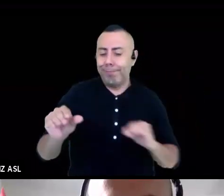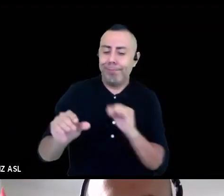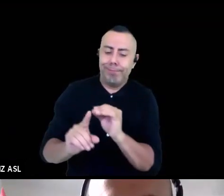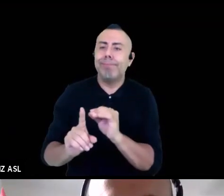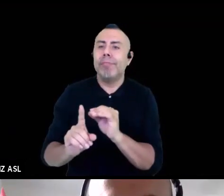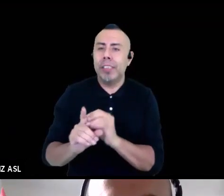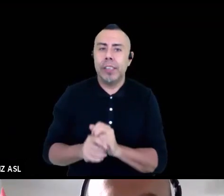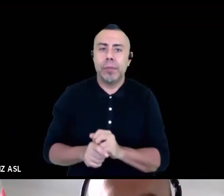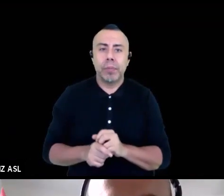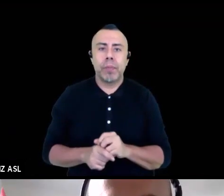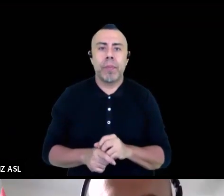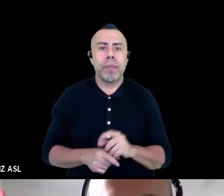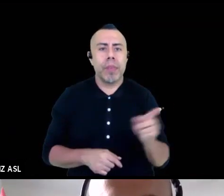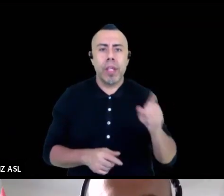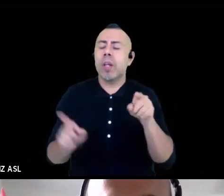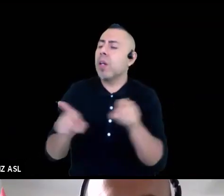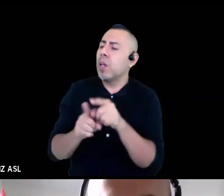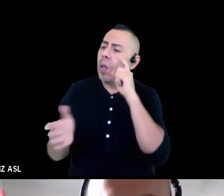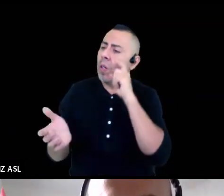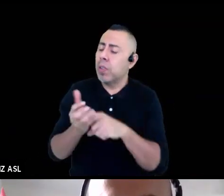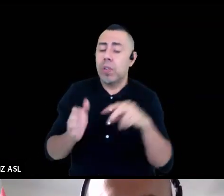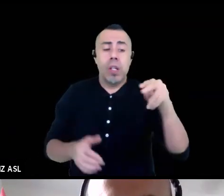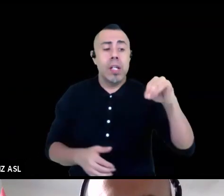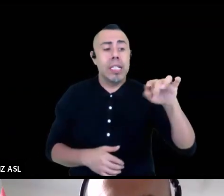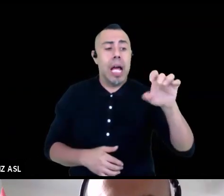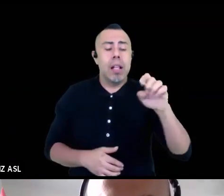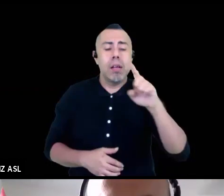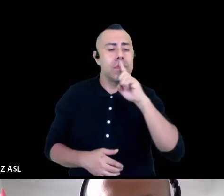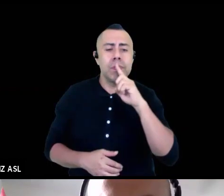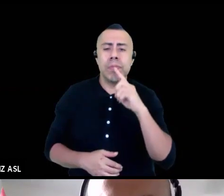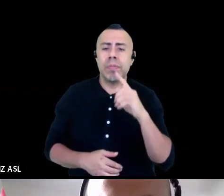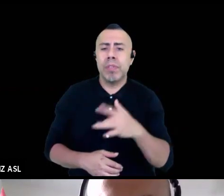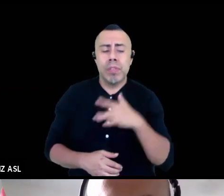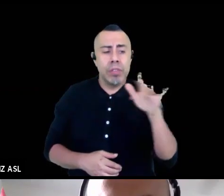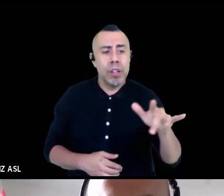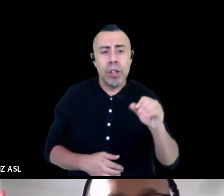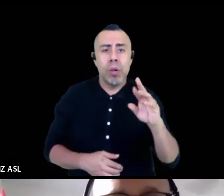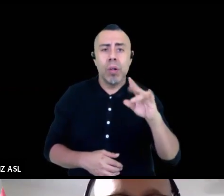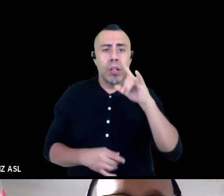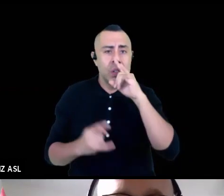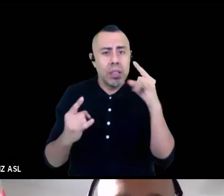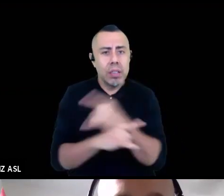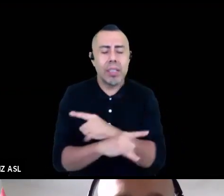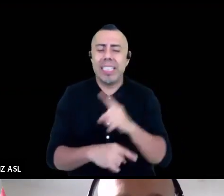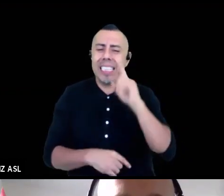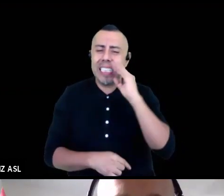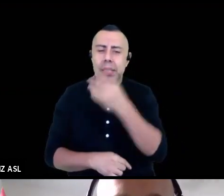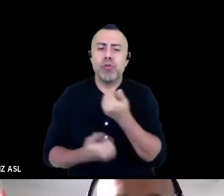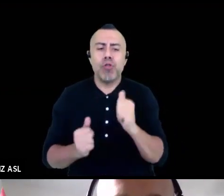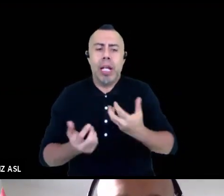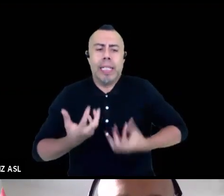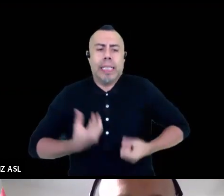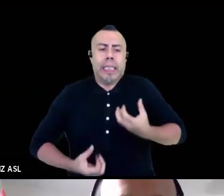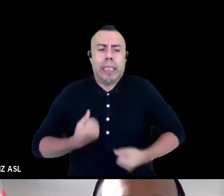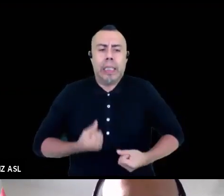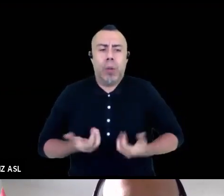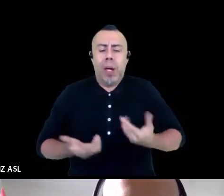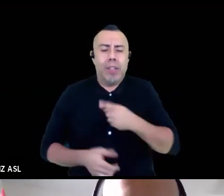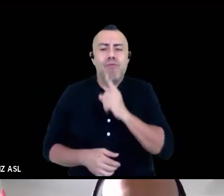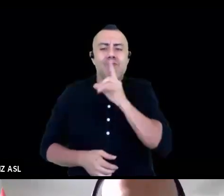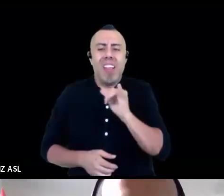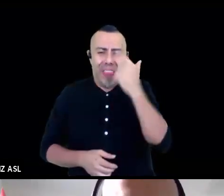realistic approach, rather than just him trying to be sarcastic to keep his true feelings inside. Yeah, absolutely. I mean, and also to